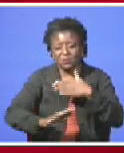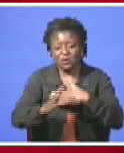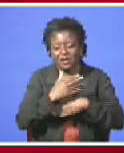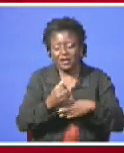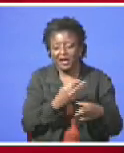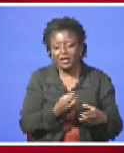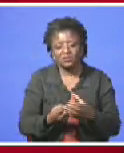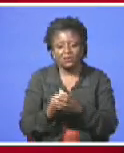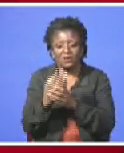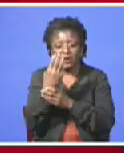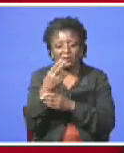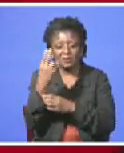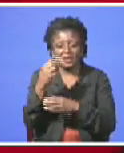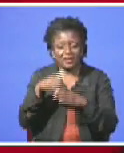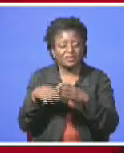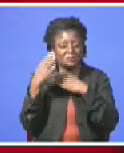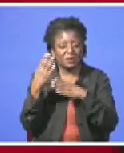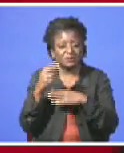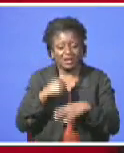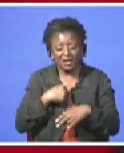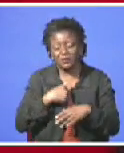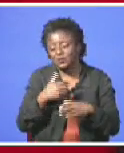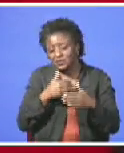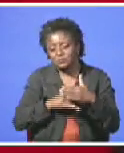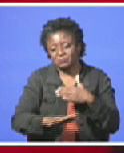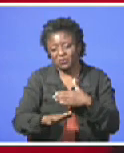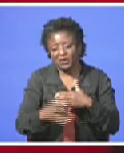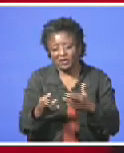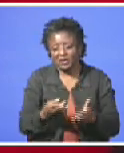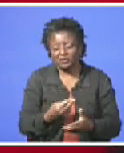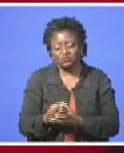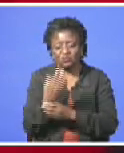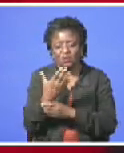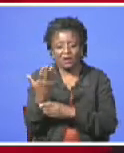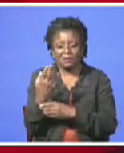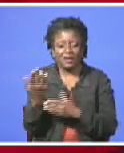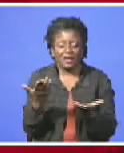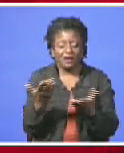Bahamas. I was born and raised here all my life. So, you know, it's not like,